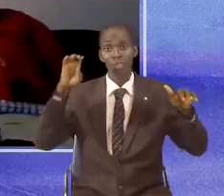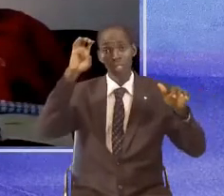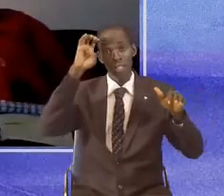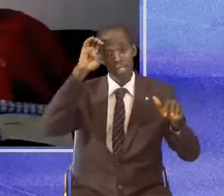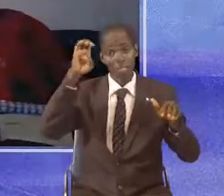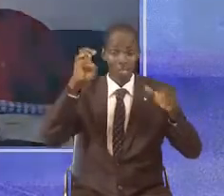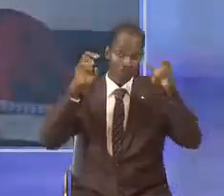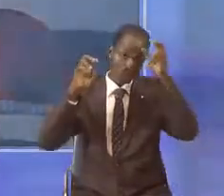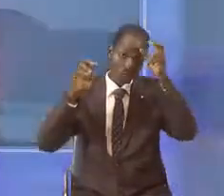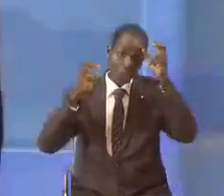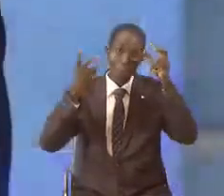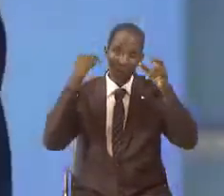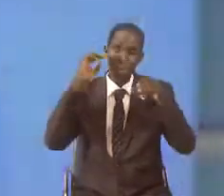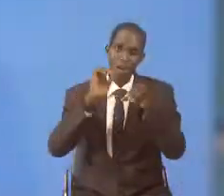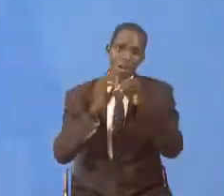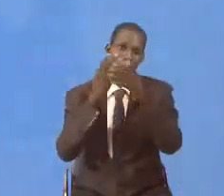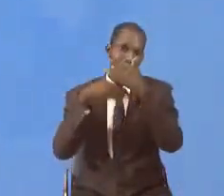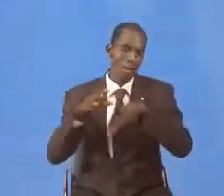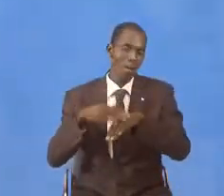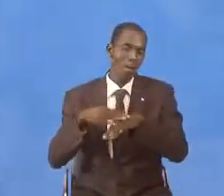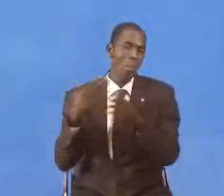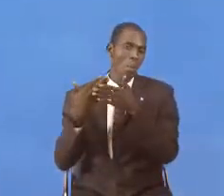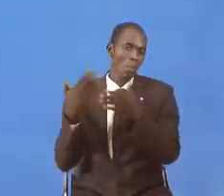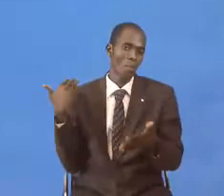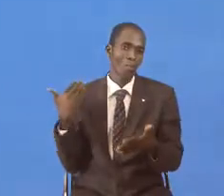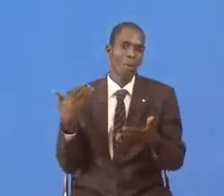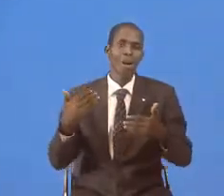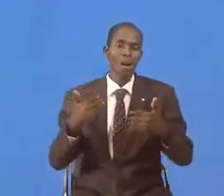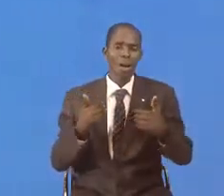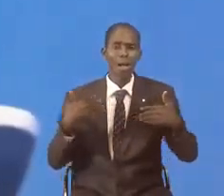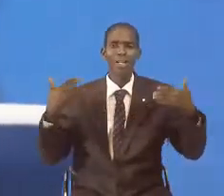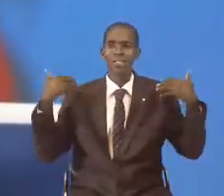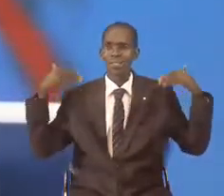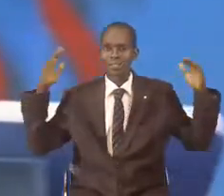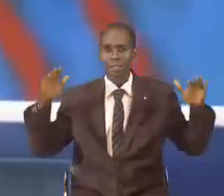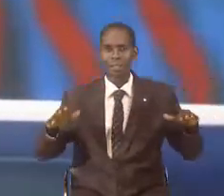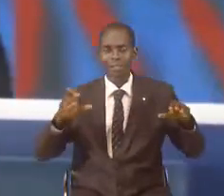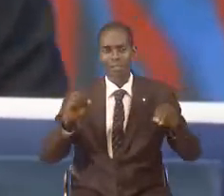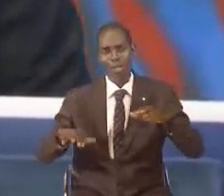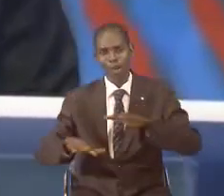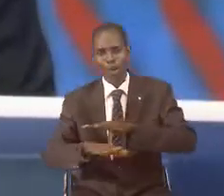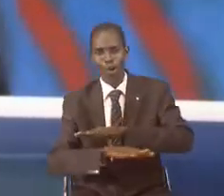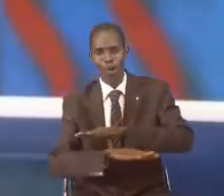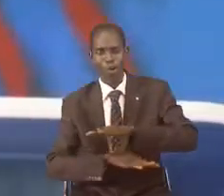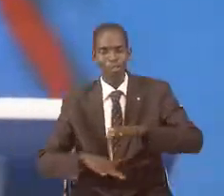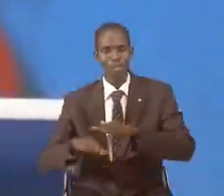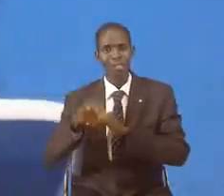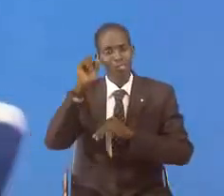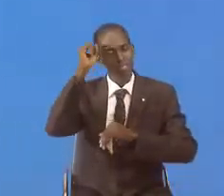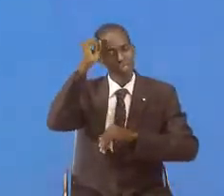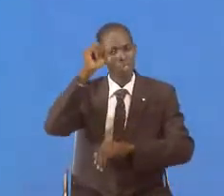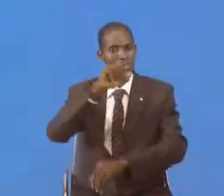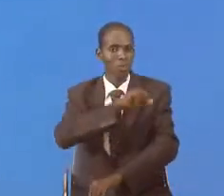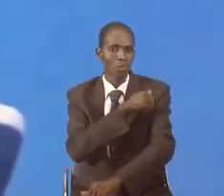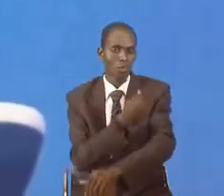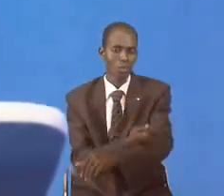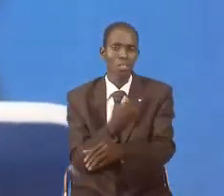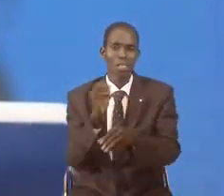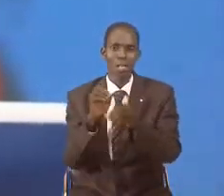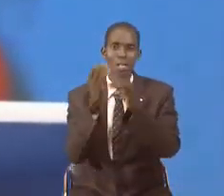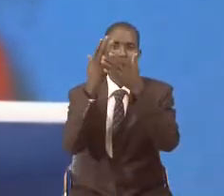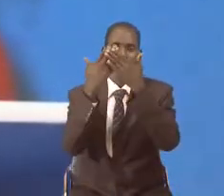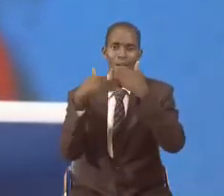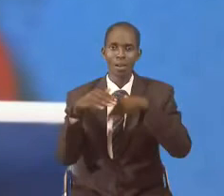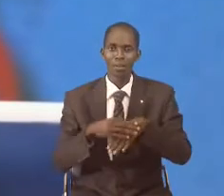great angel. He was in heaven. He had all those angels in